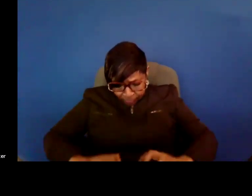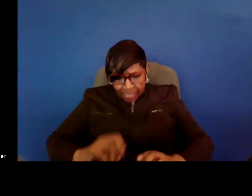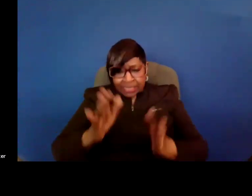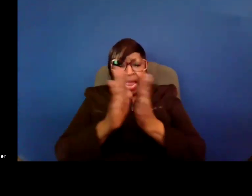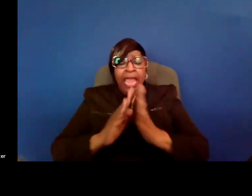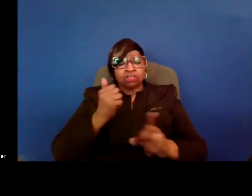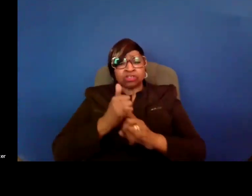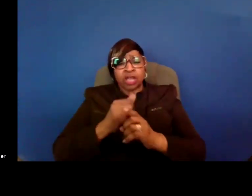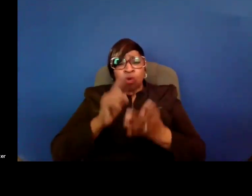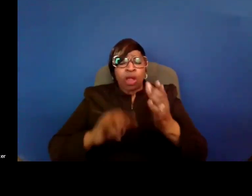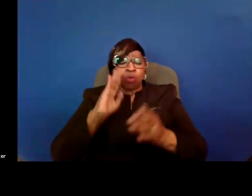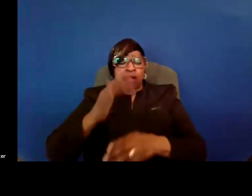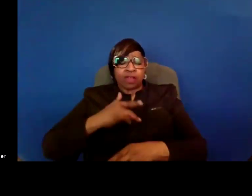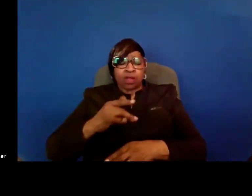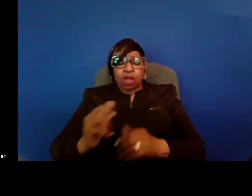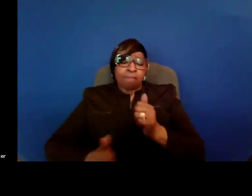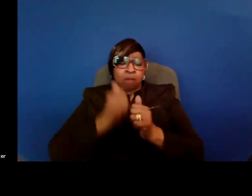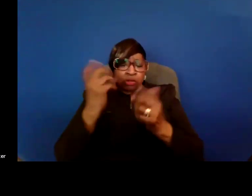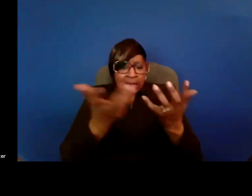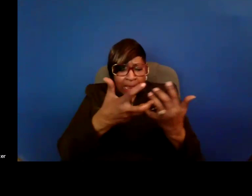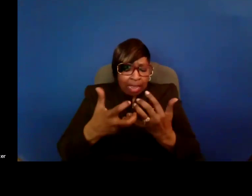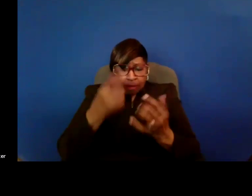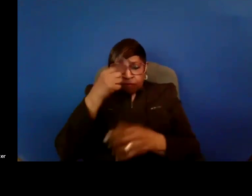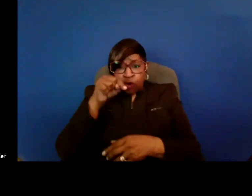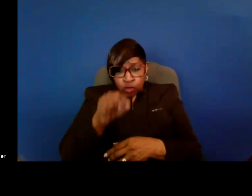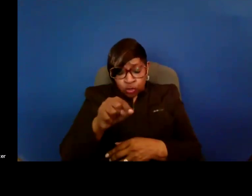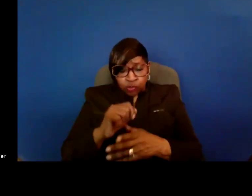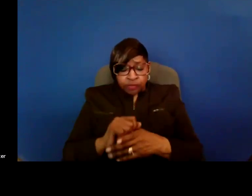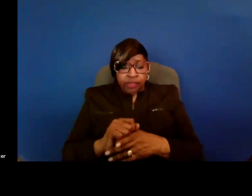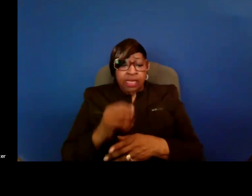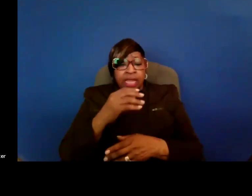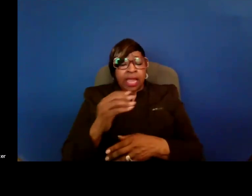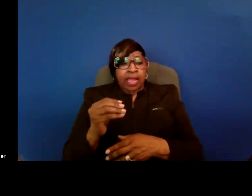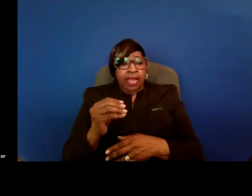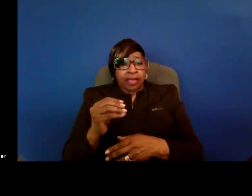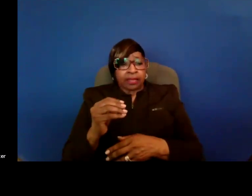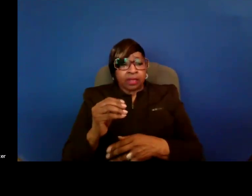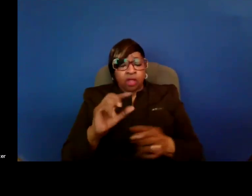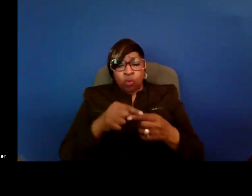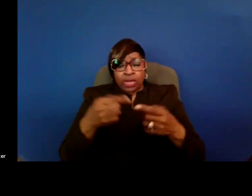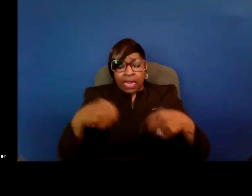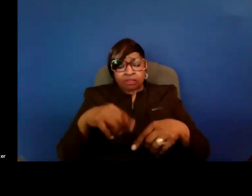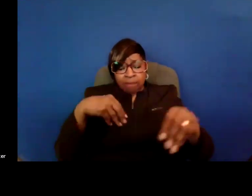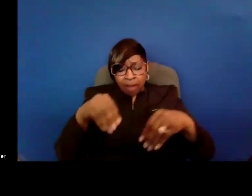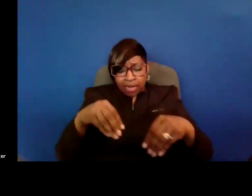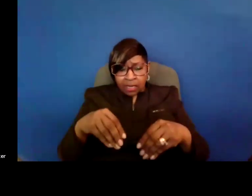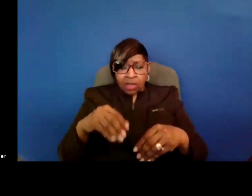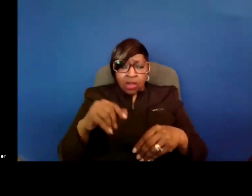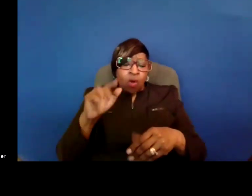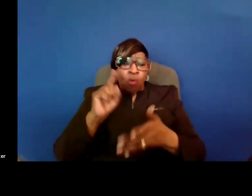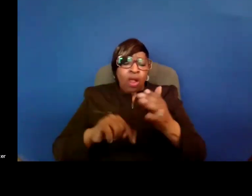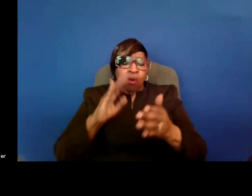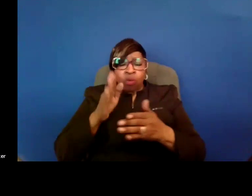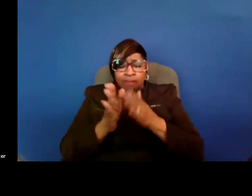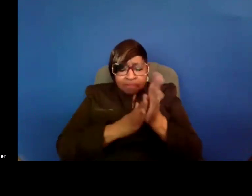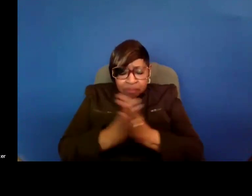going to feel most in alignment for you. And when it comes to marketing, what's going to light yourself up the